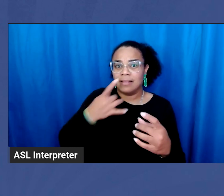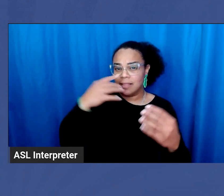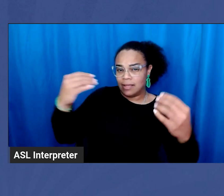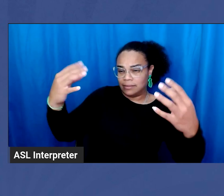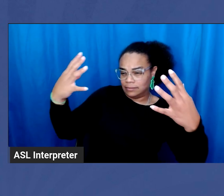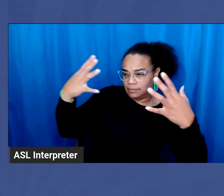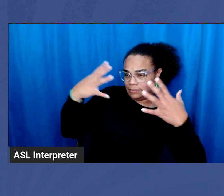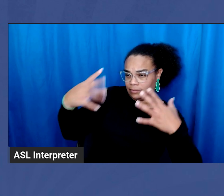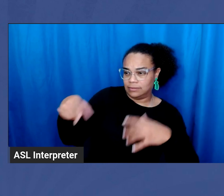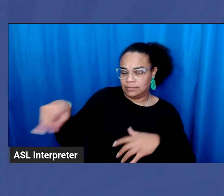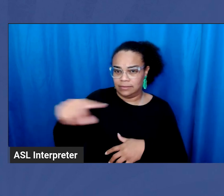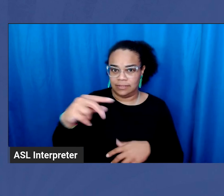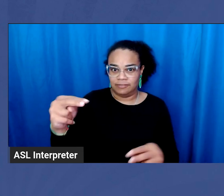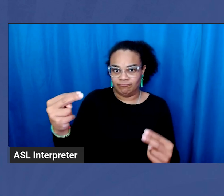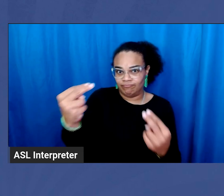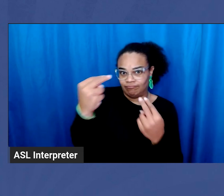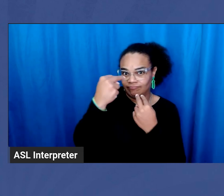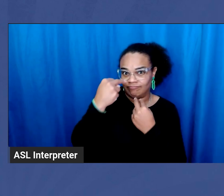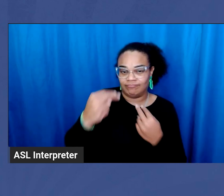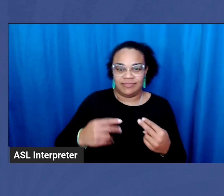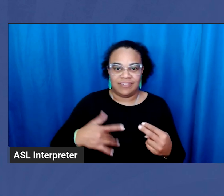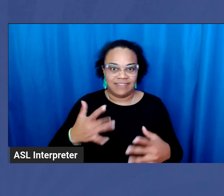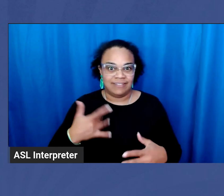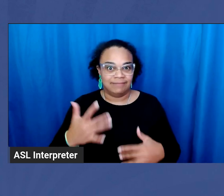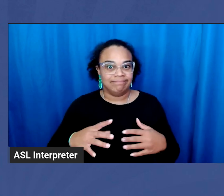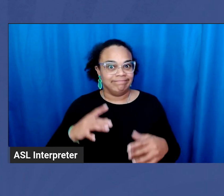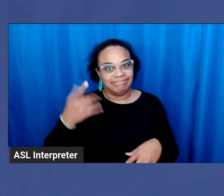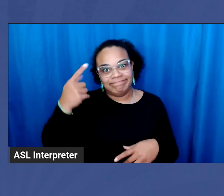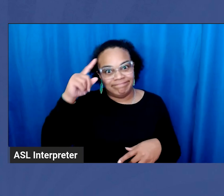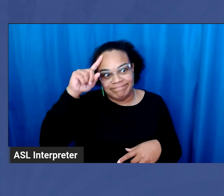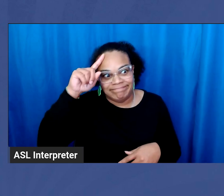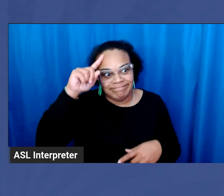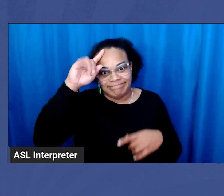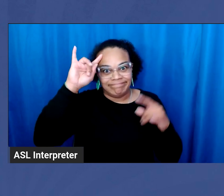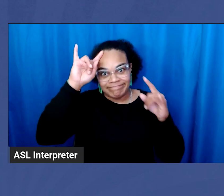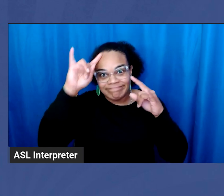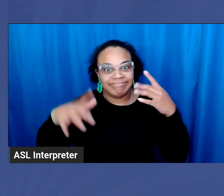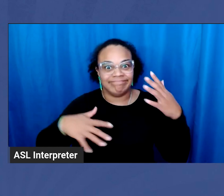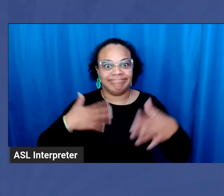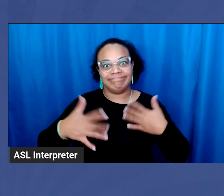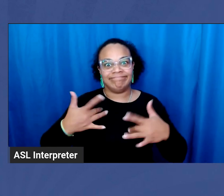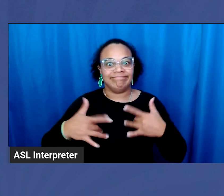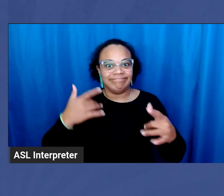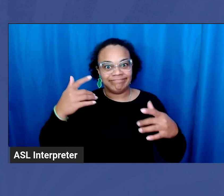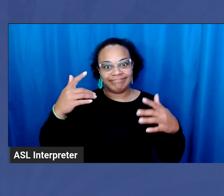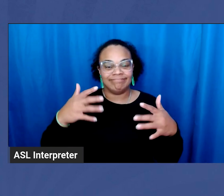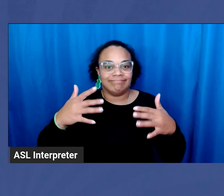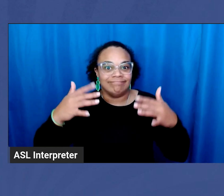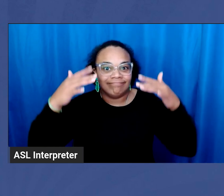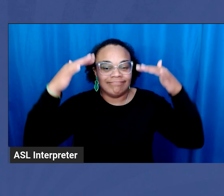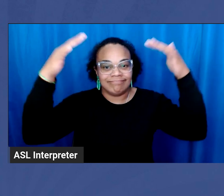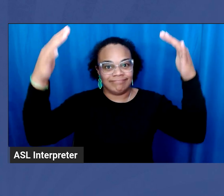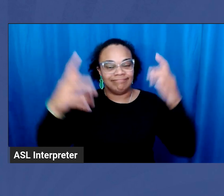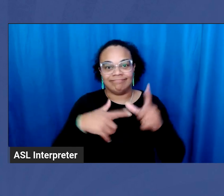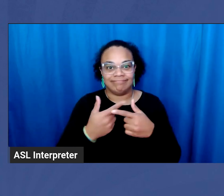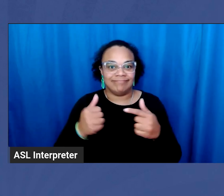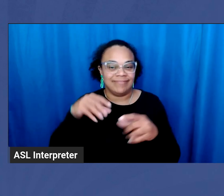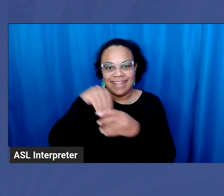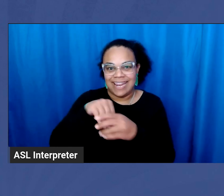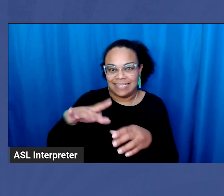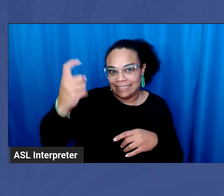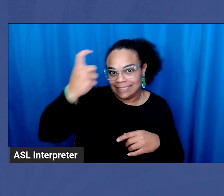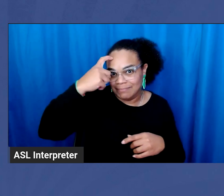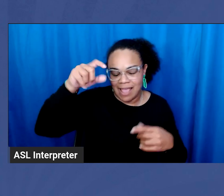high on the rot in his spinal column, it fills his cranium, slowly leaks like molten lead into